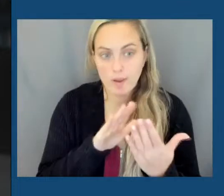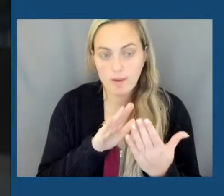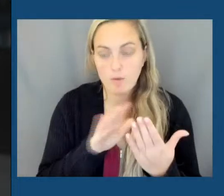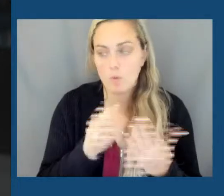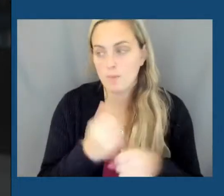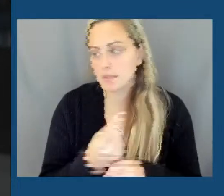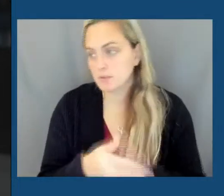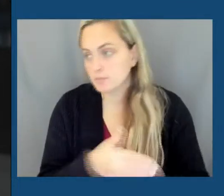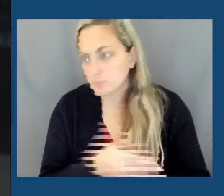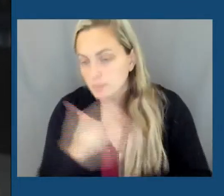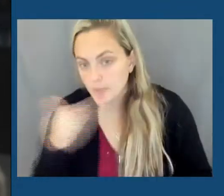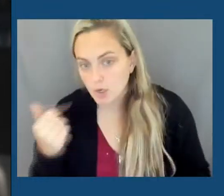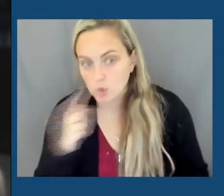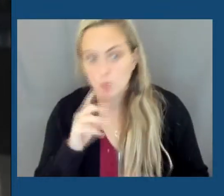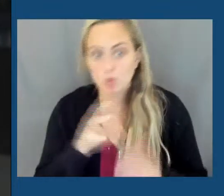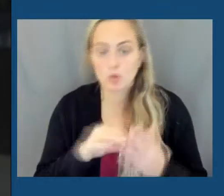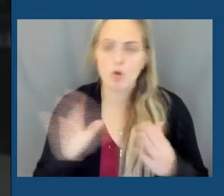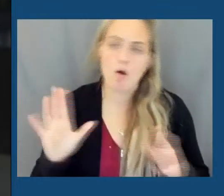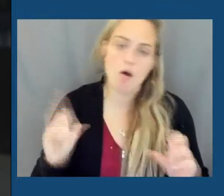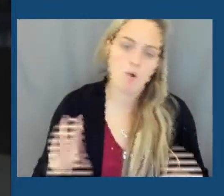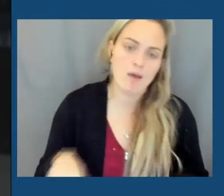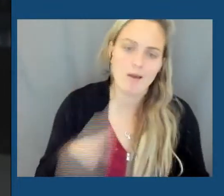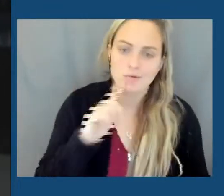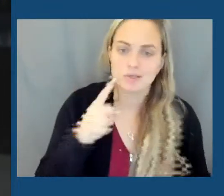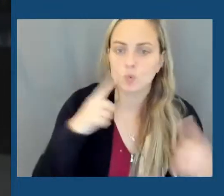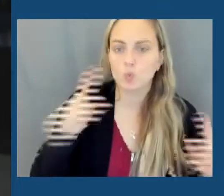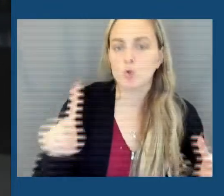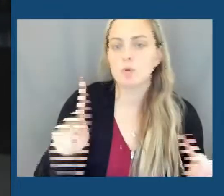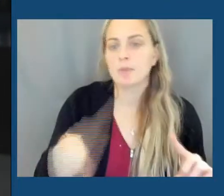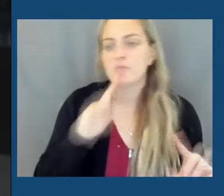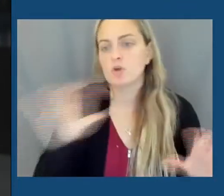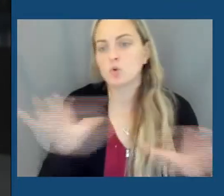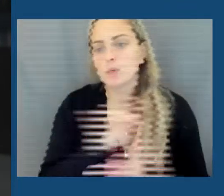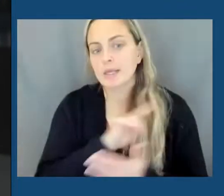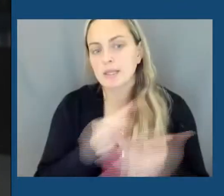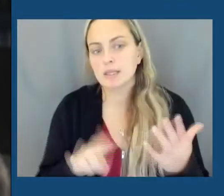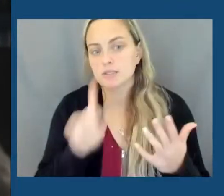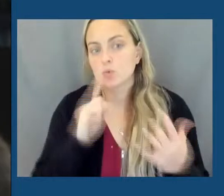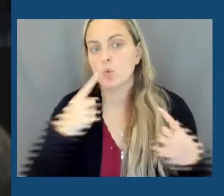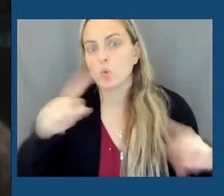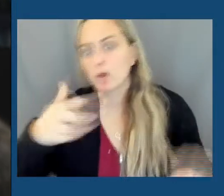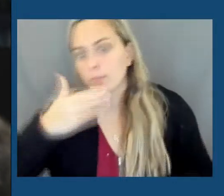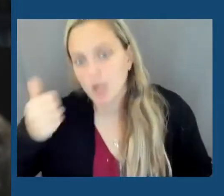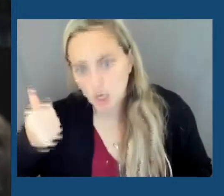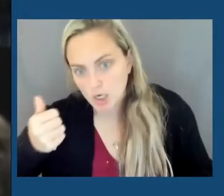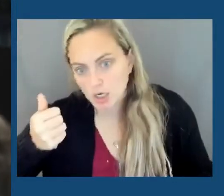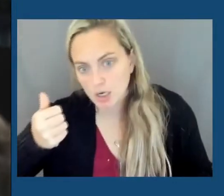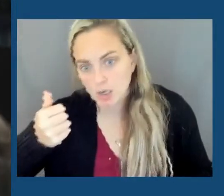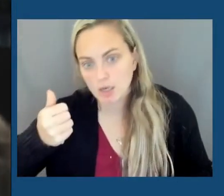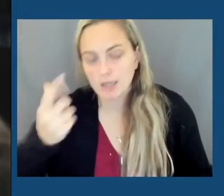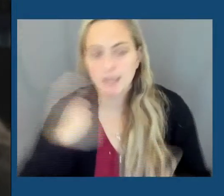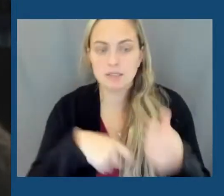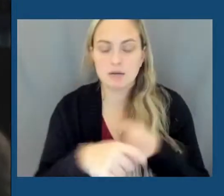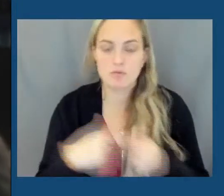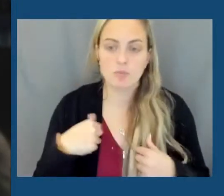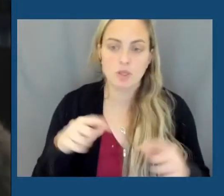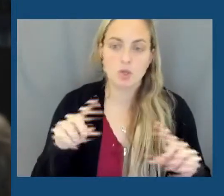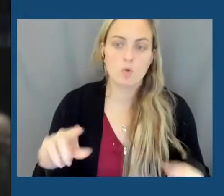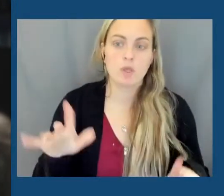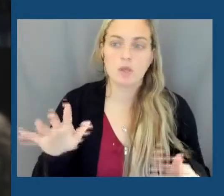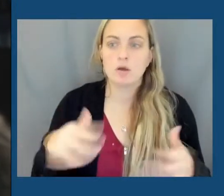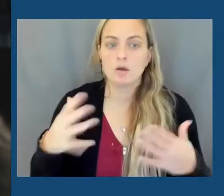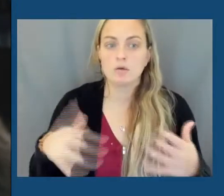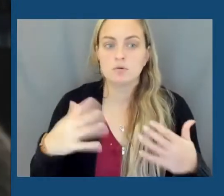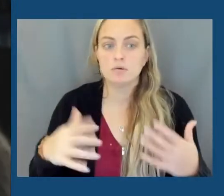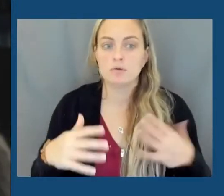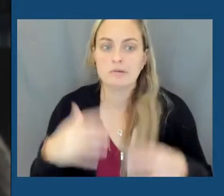learn how, man, this doesn't work like this. So maybe if I do it like this, it will work like that. Instead of me going, I